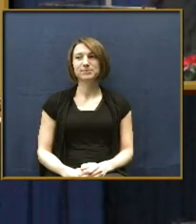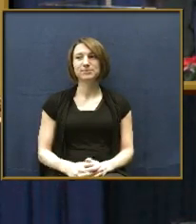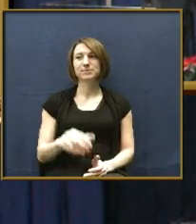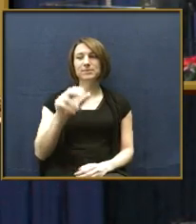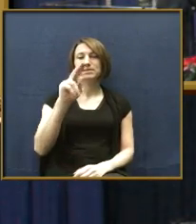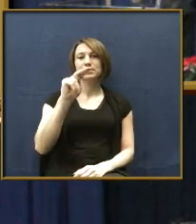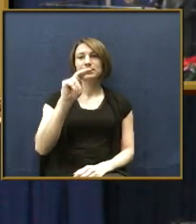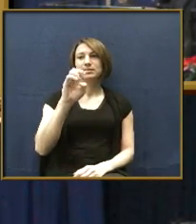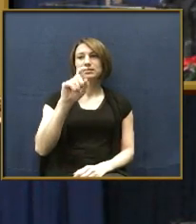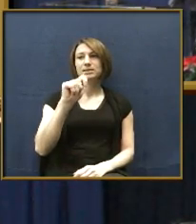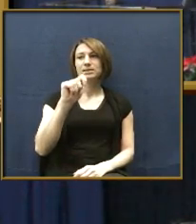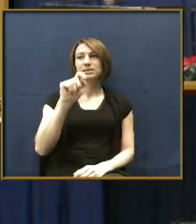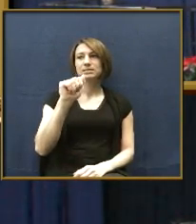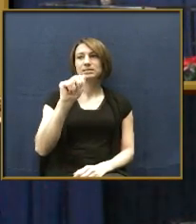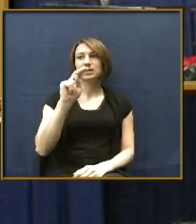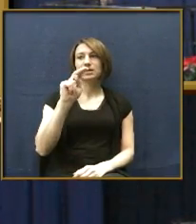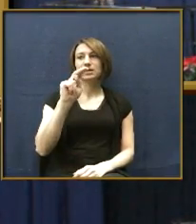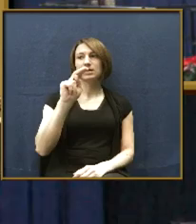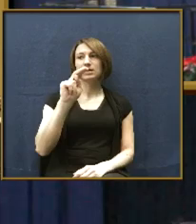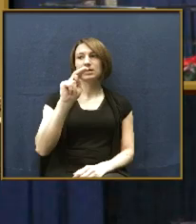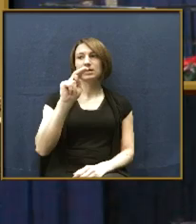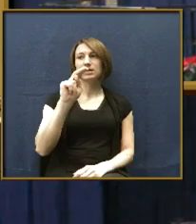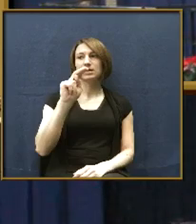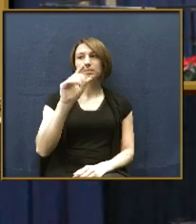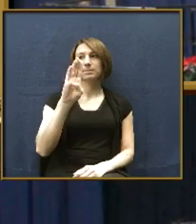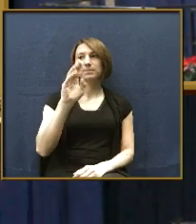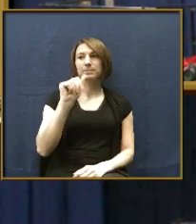Natanya Lean Bowsley.